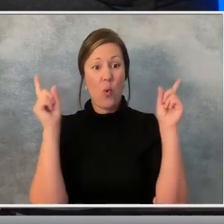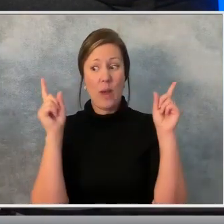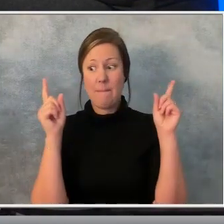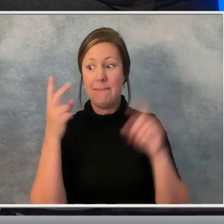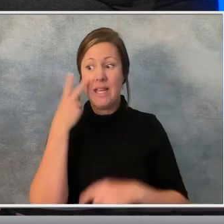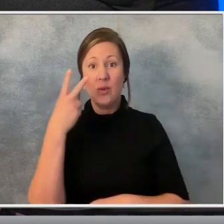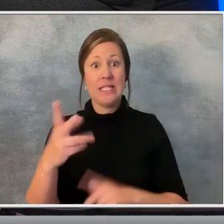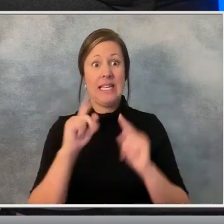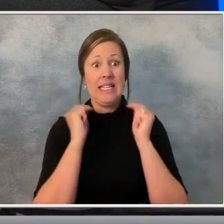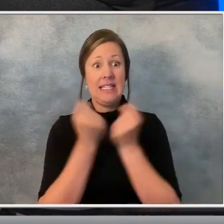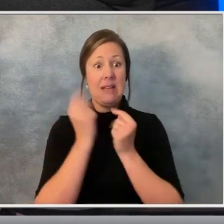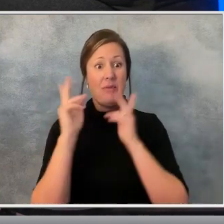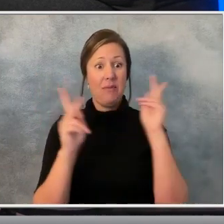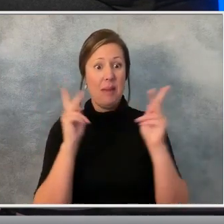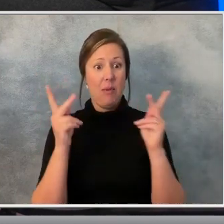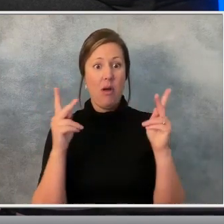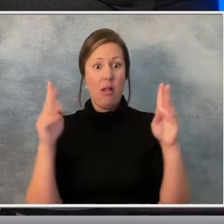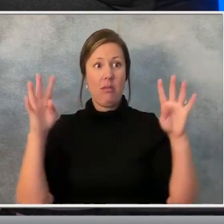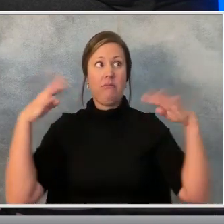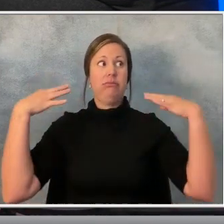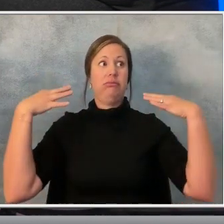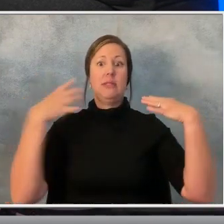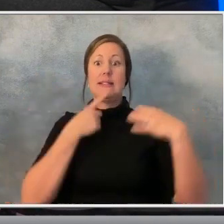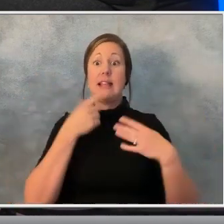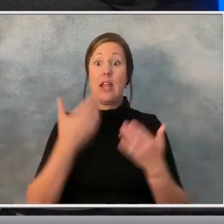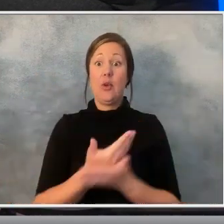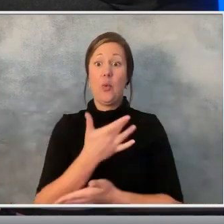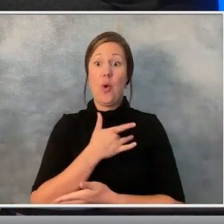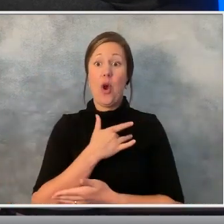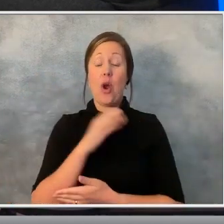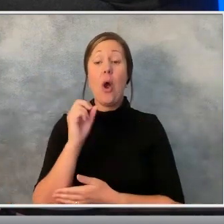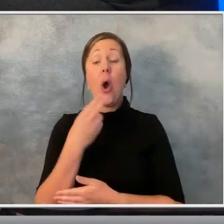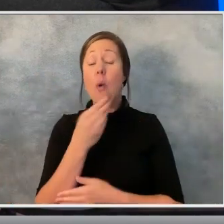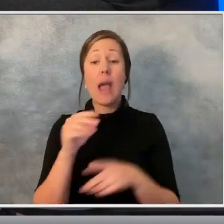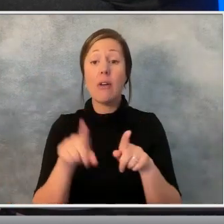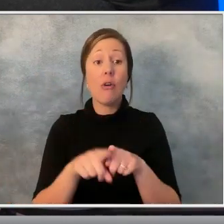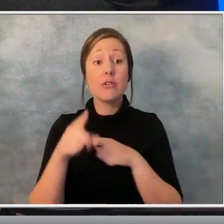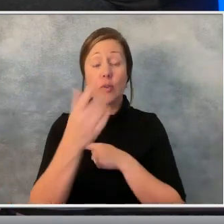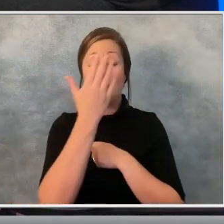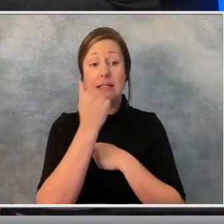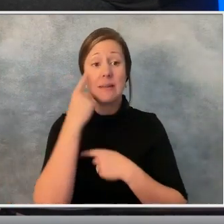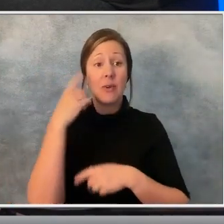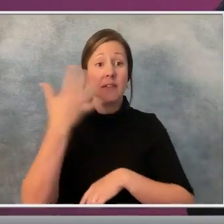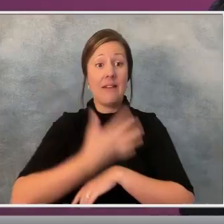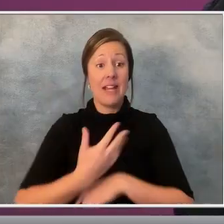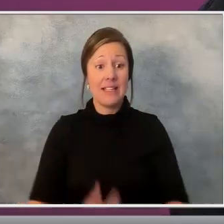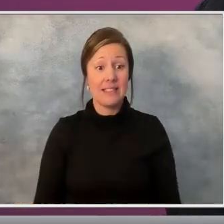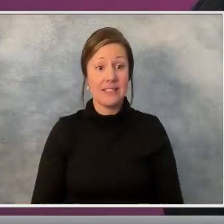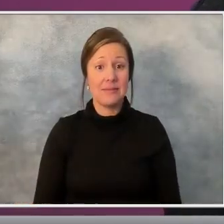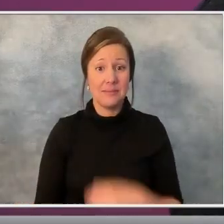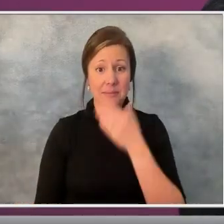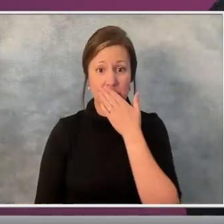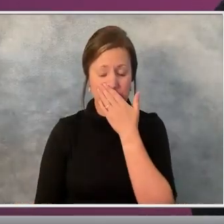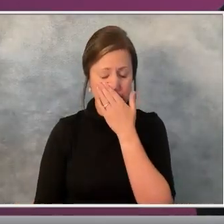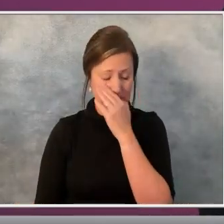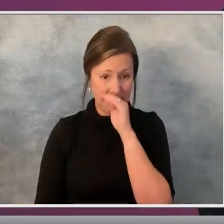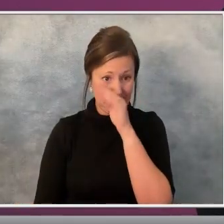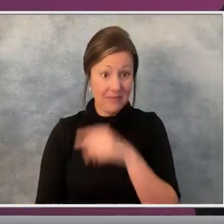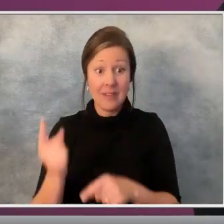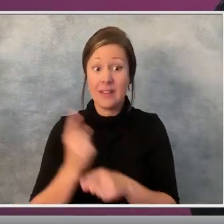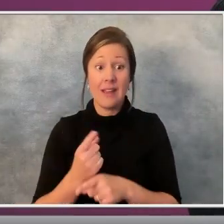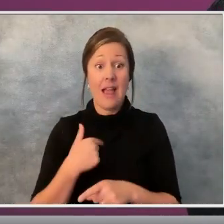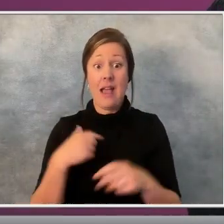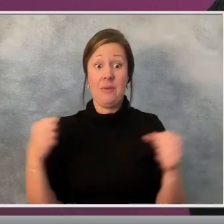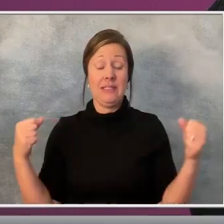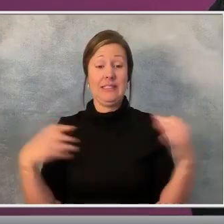people standing over you and they say, you have a new heart? Oh, and by the way, you've been out for 5 days. Right. I mean, I was terrified. I mean, I was